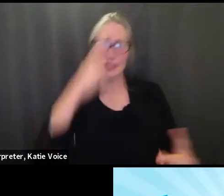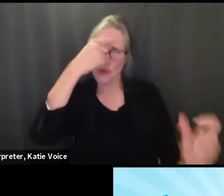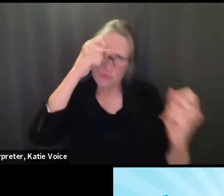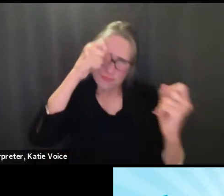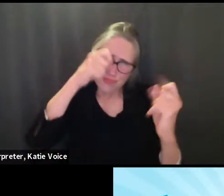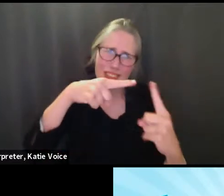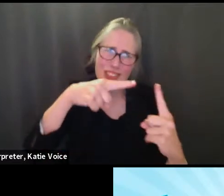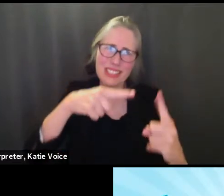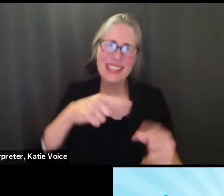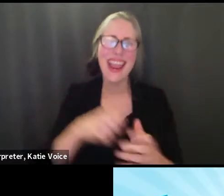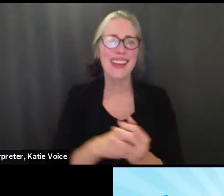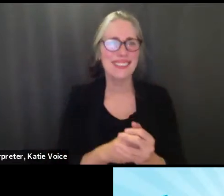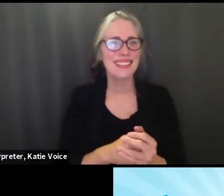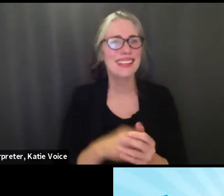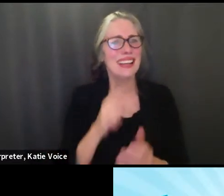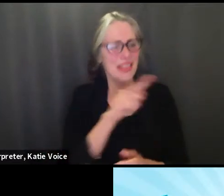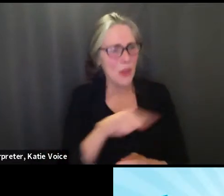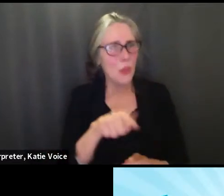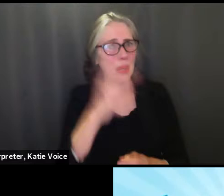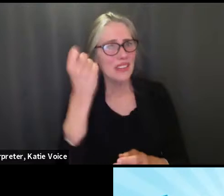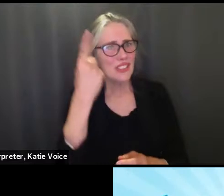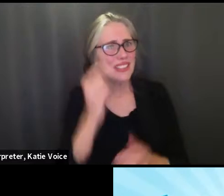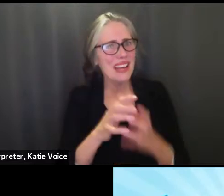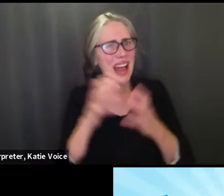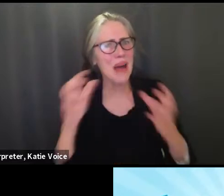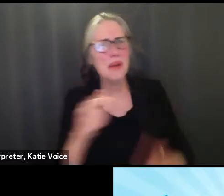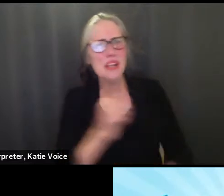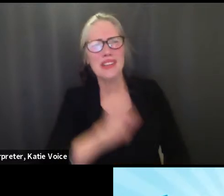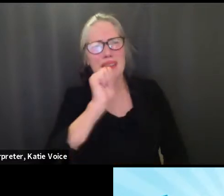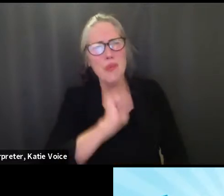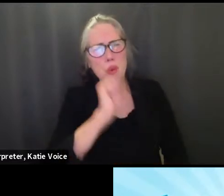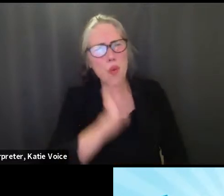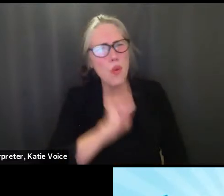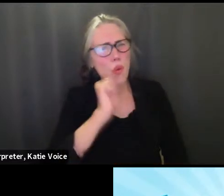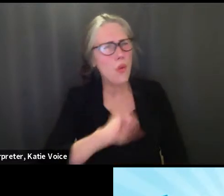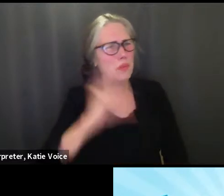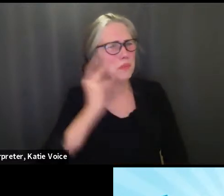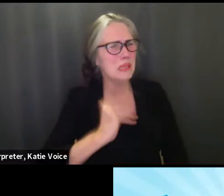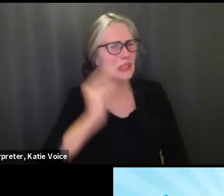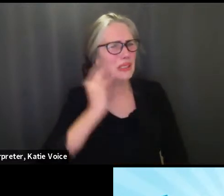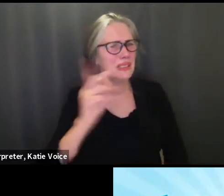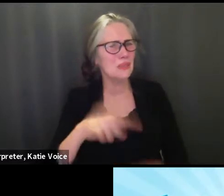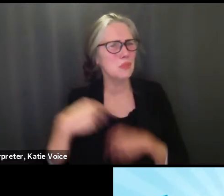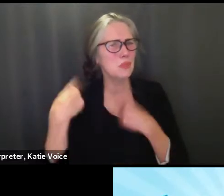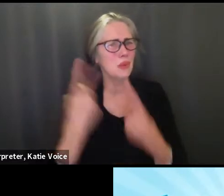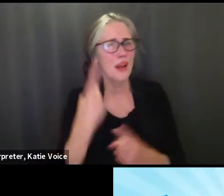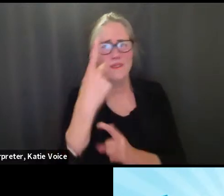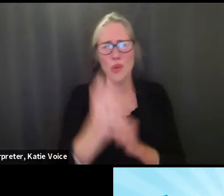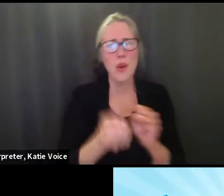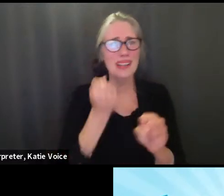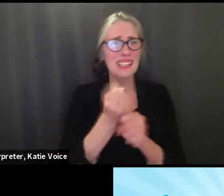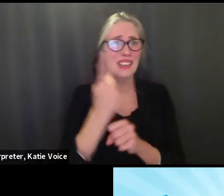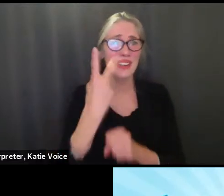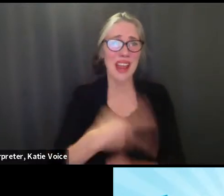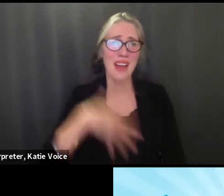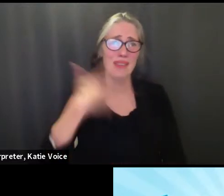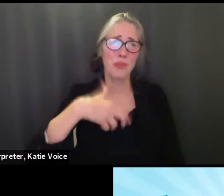possibly can how much they've been through these past year and a half. Thank you. Thank